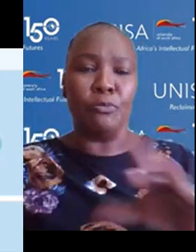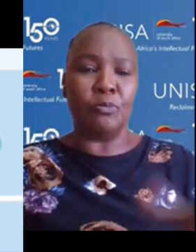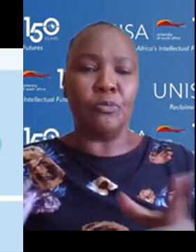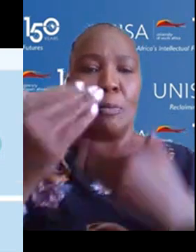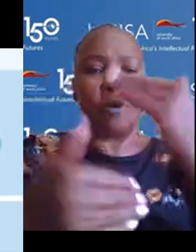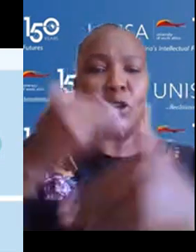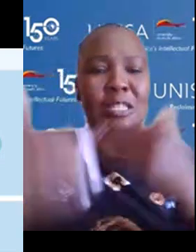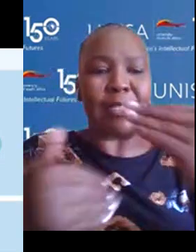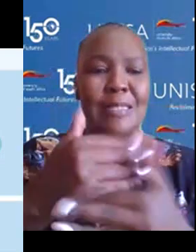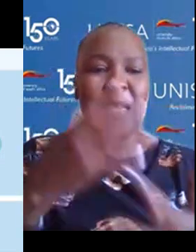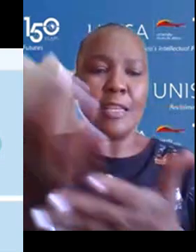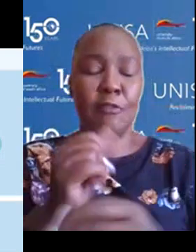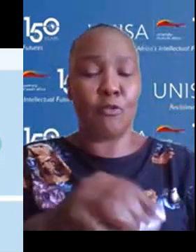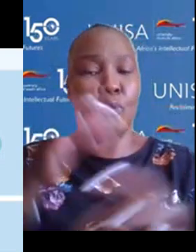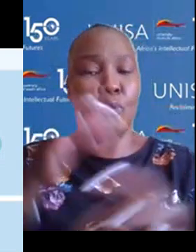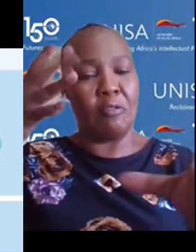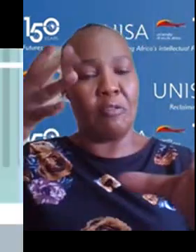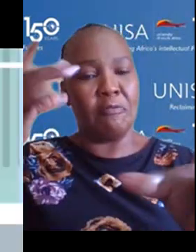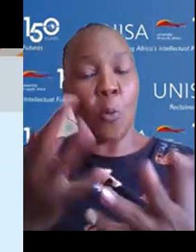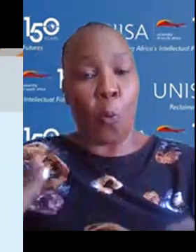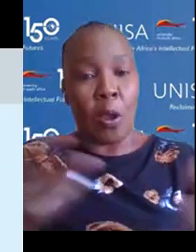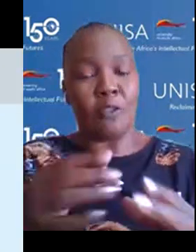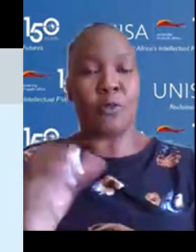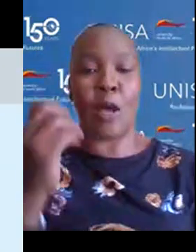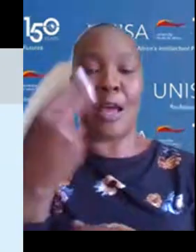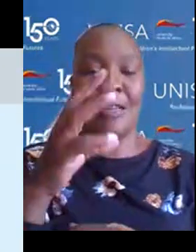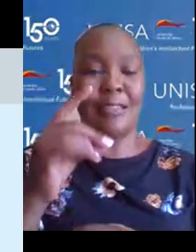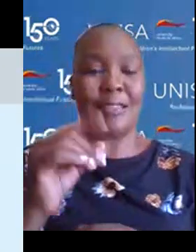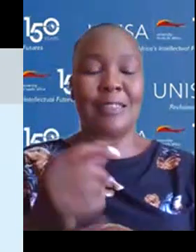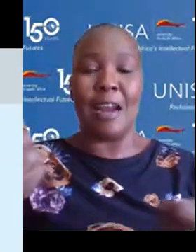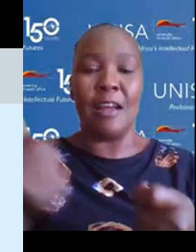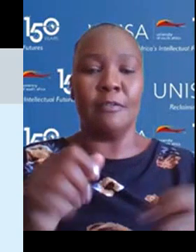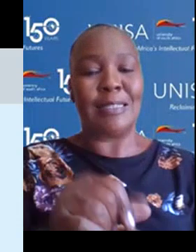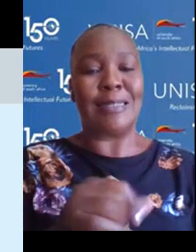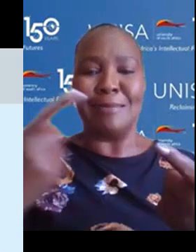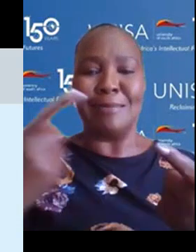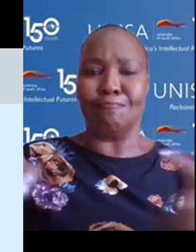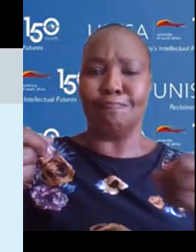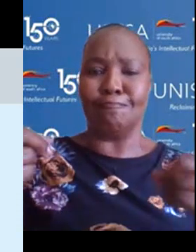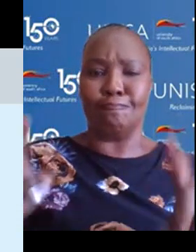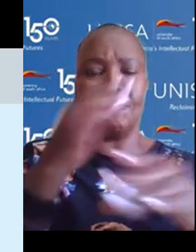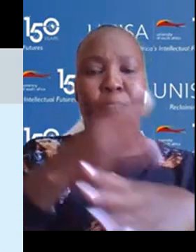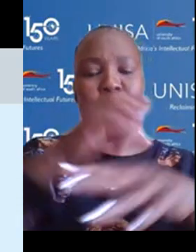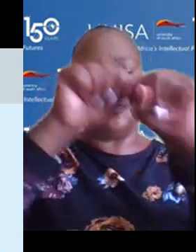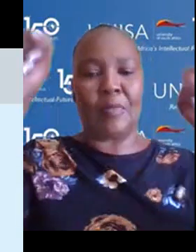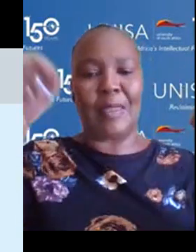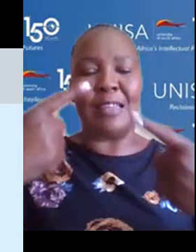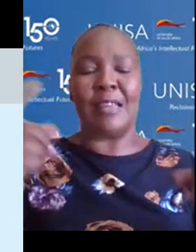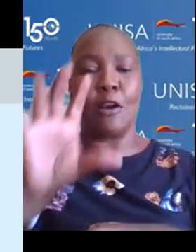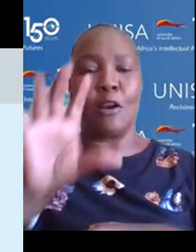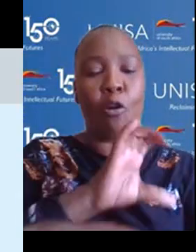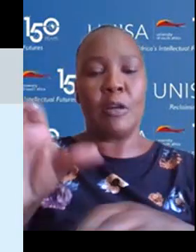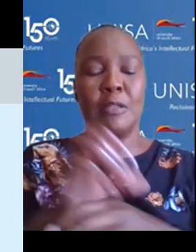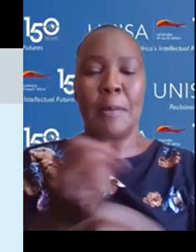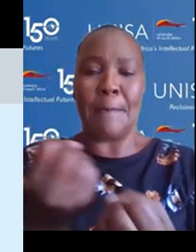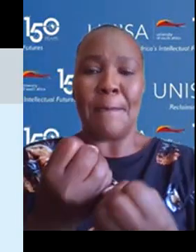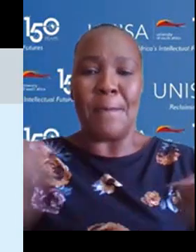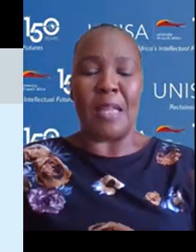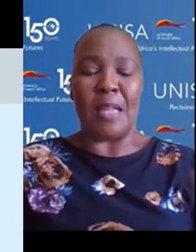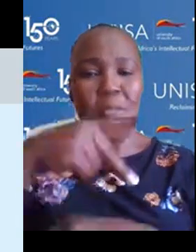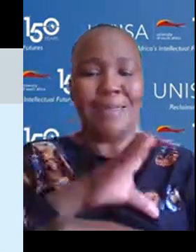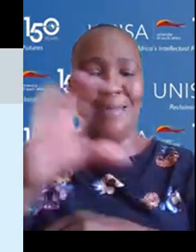and saving your information to the hard drive. There are different types of operating systems for different types of computers. Many PCs run